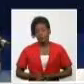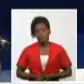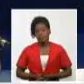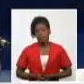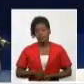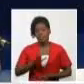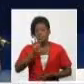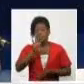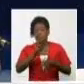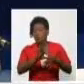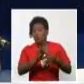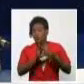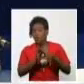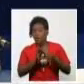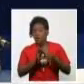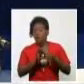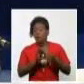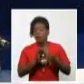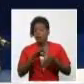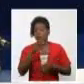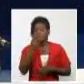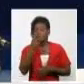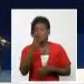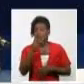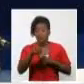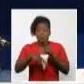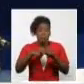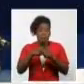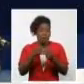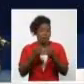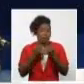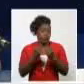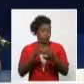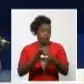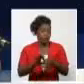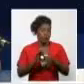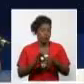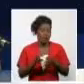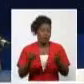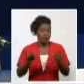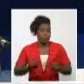10,981 visitors, including